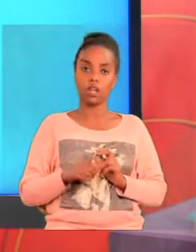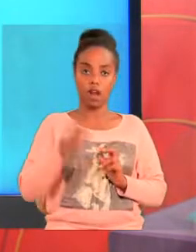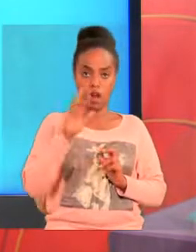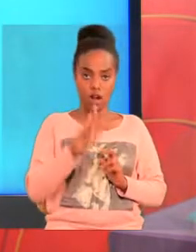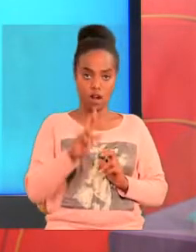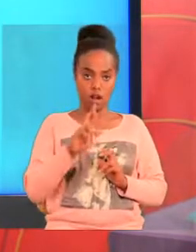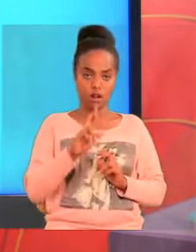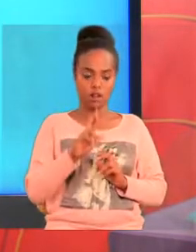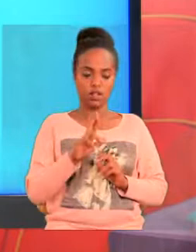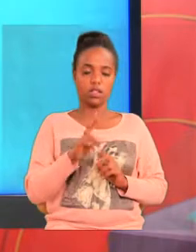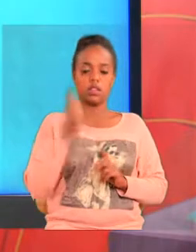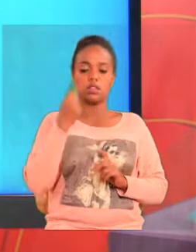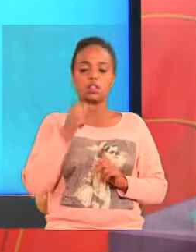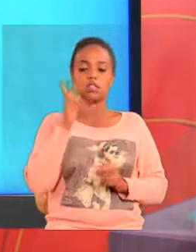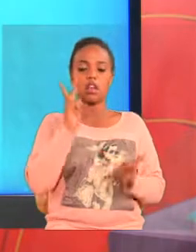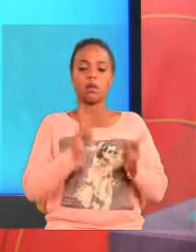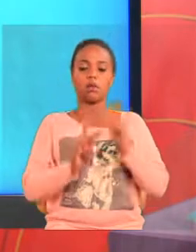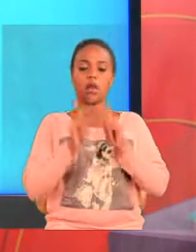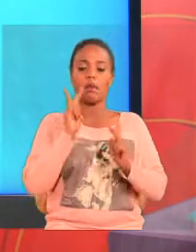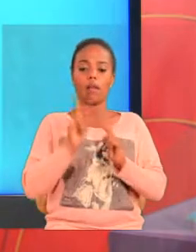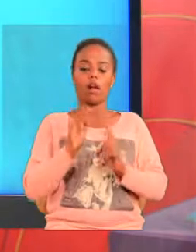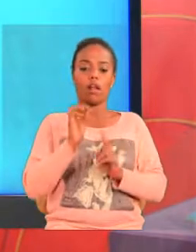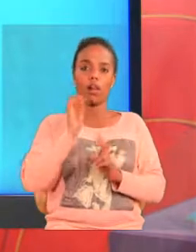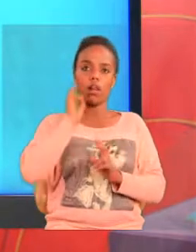The people